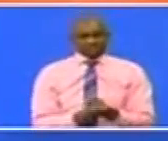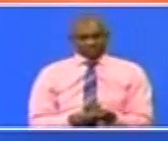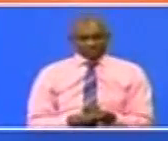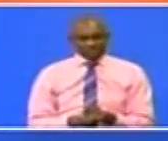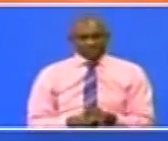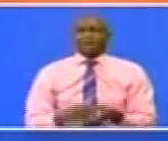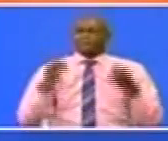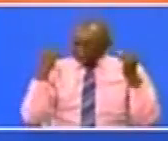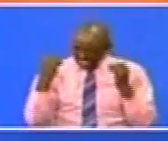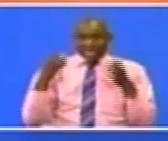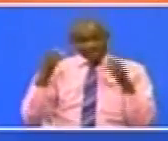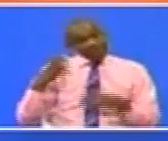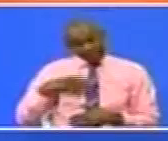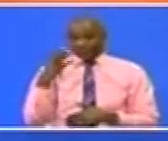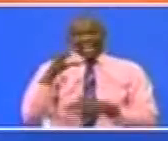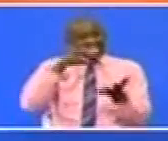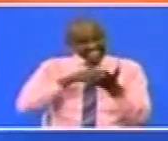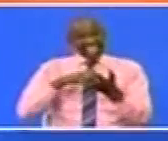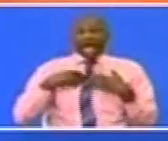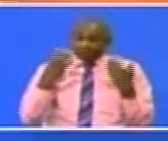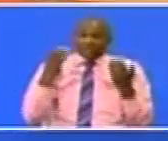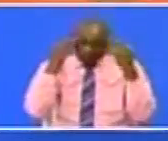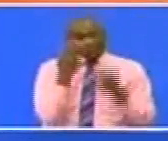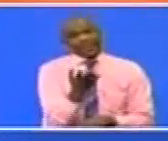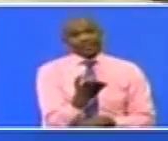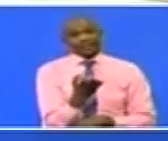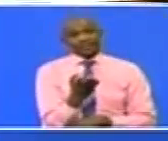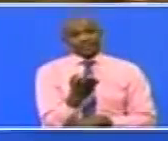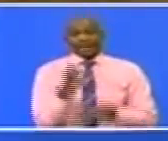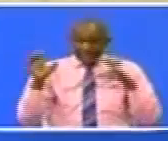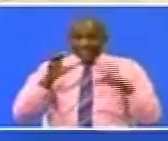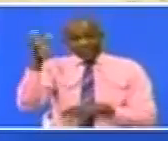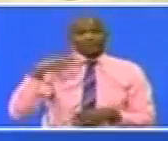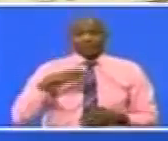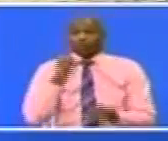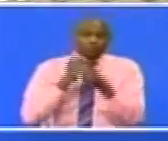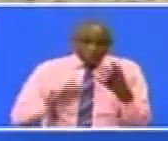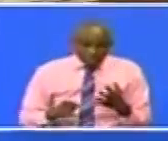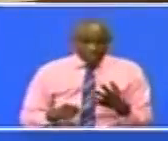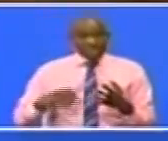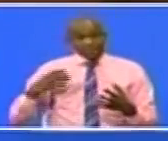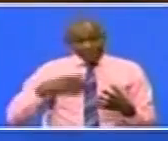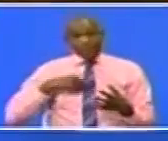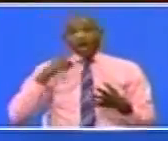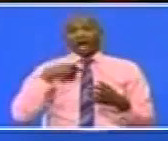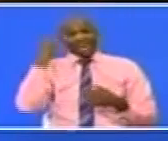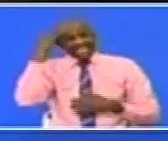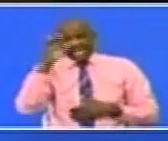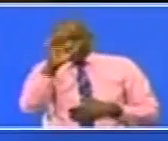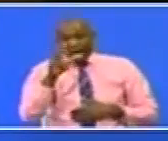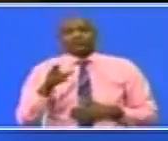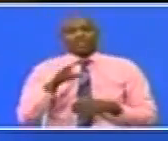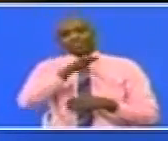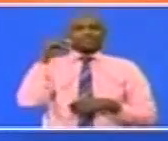seen very many far enough cases, not just here, even in developed markets where people got conned of ideas